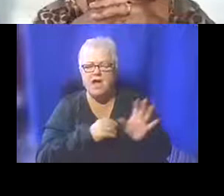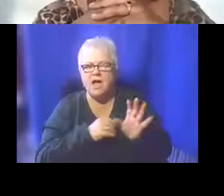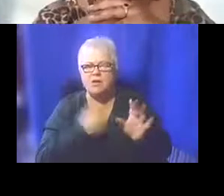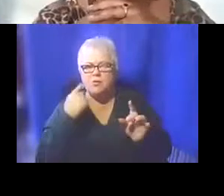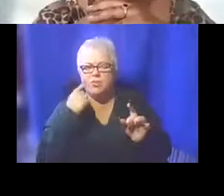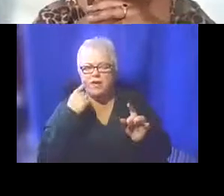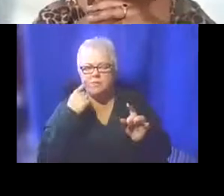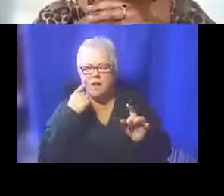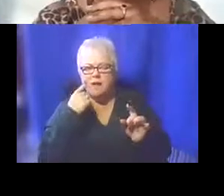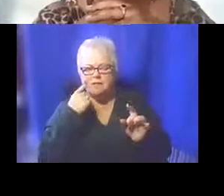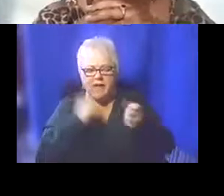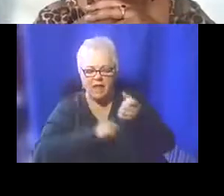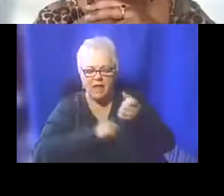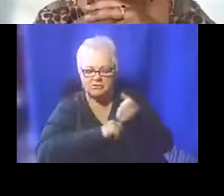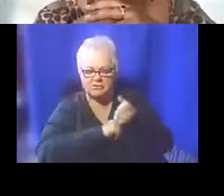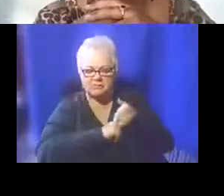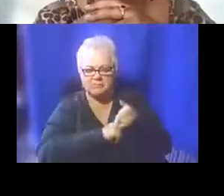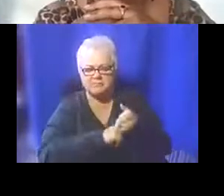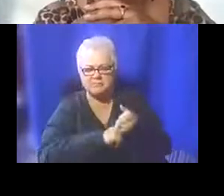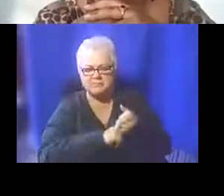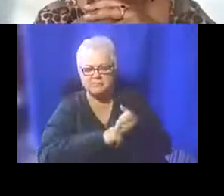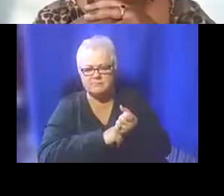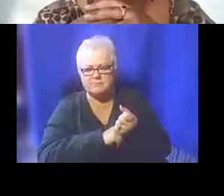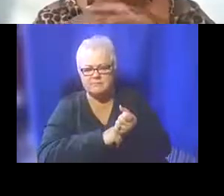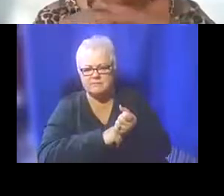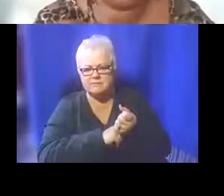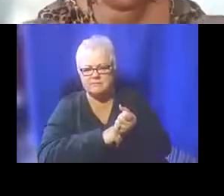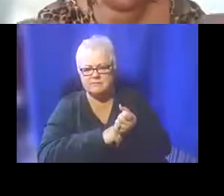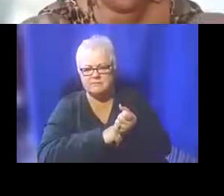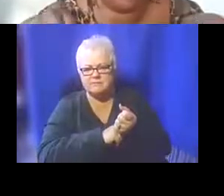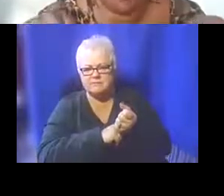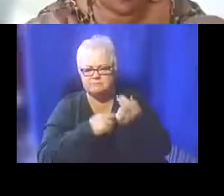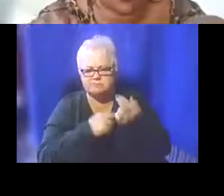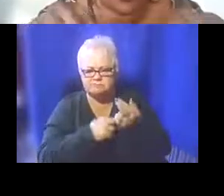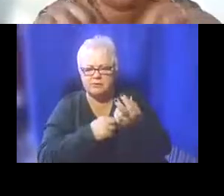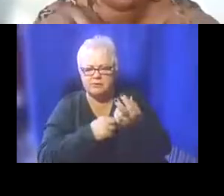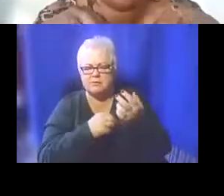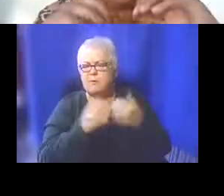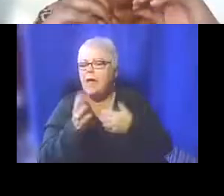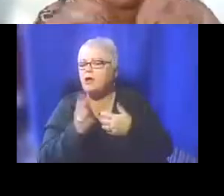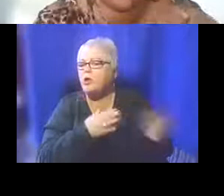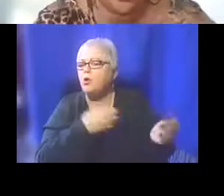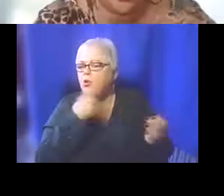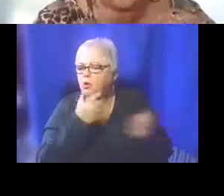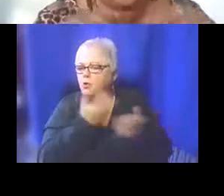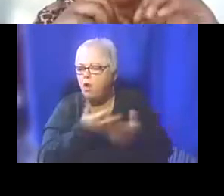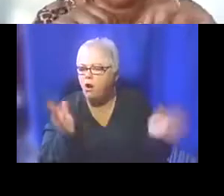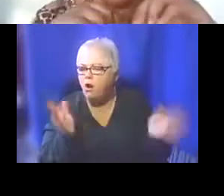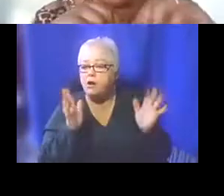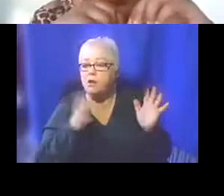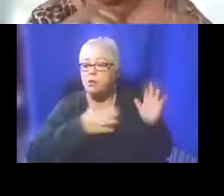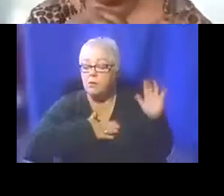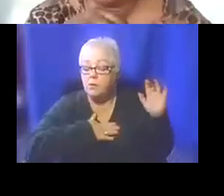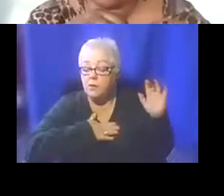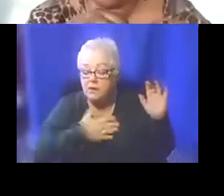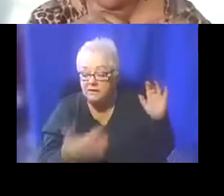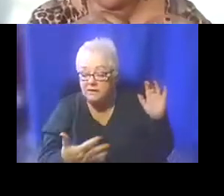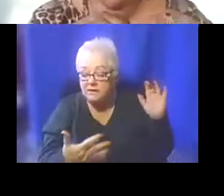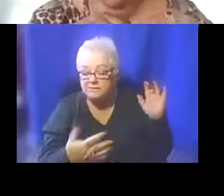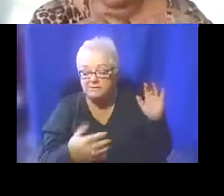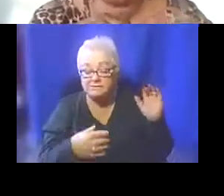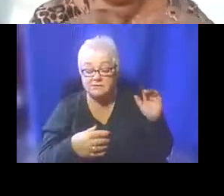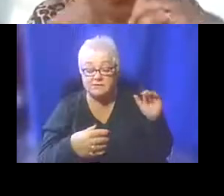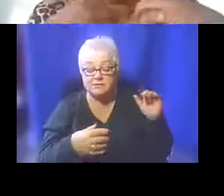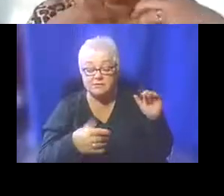about allyship and advocacy, no matter who you are, I think the willingness to be